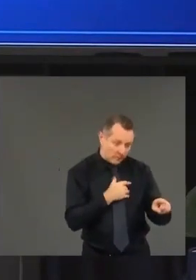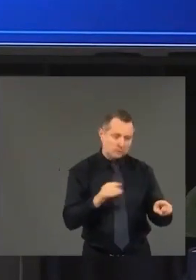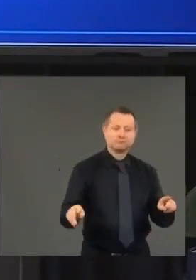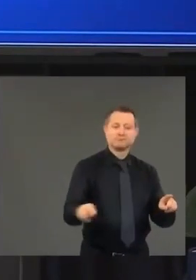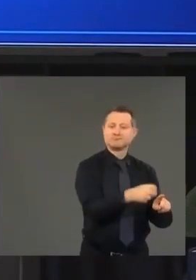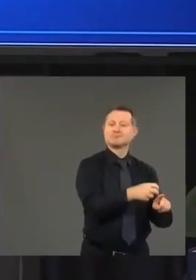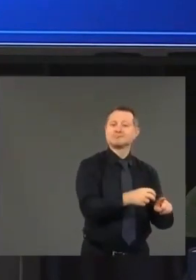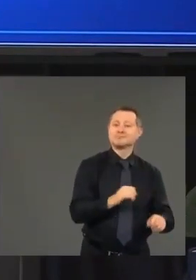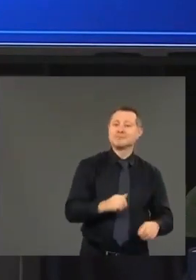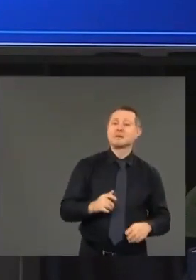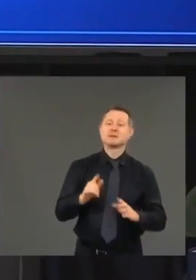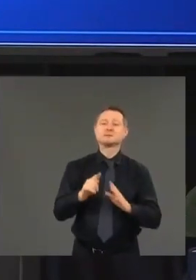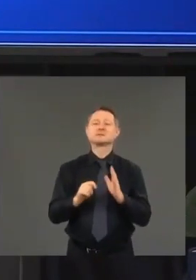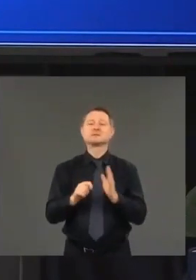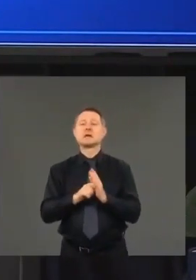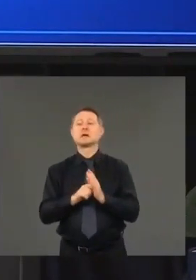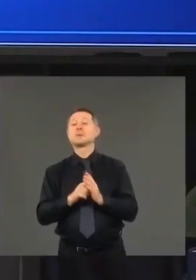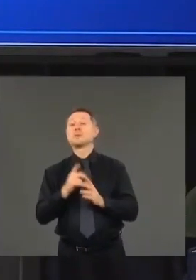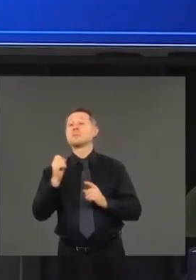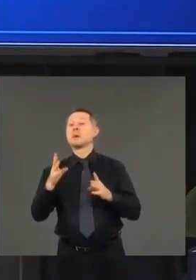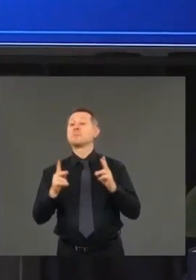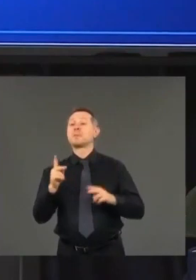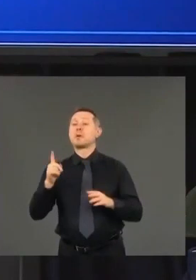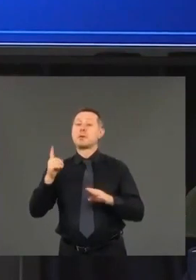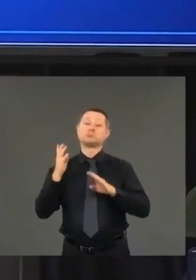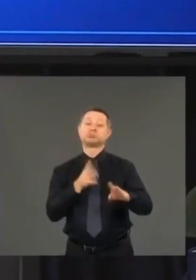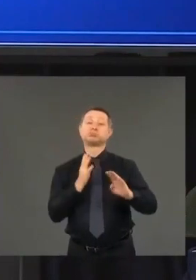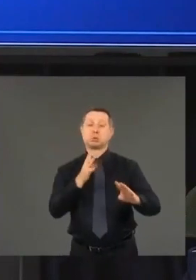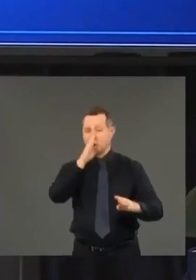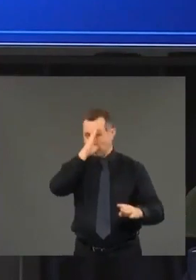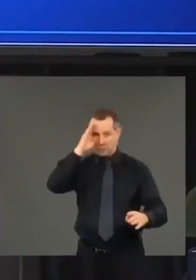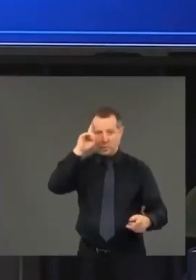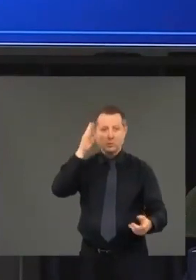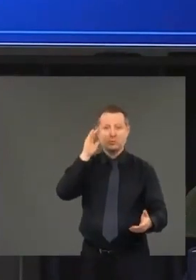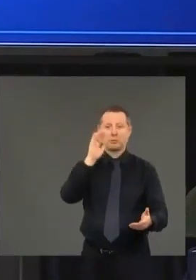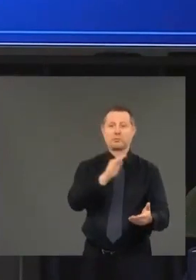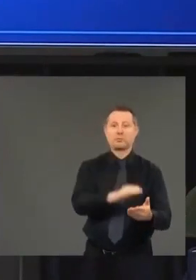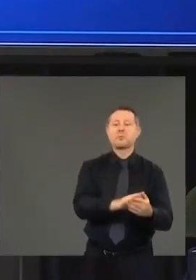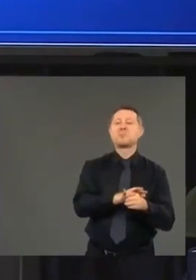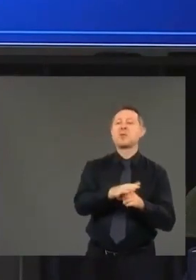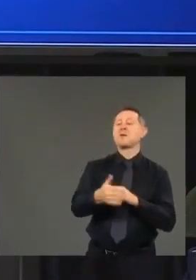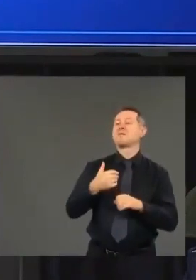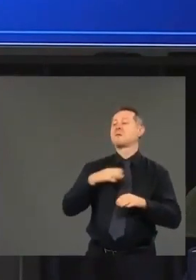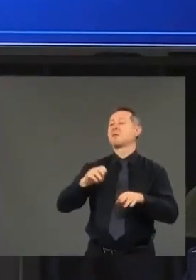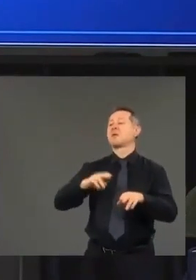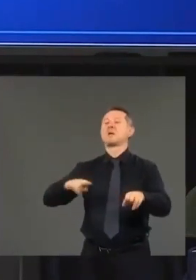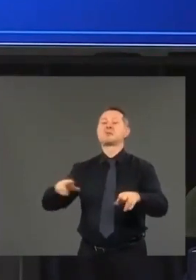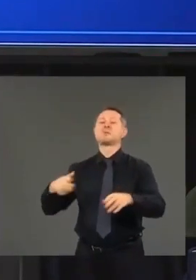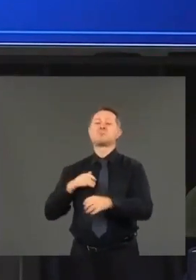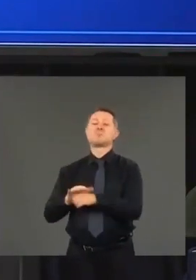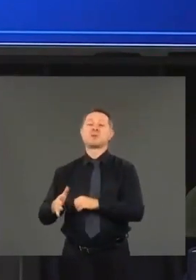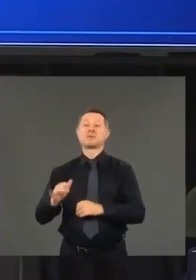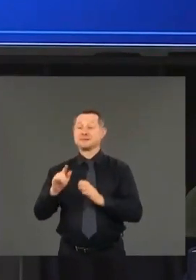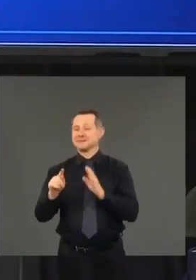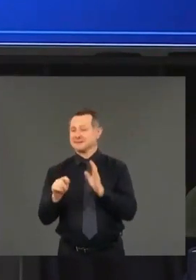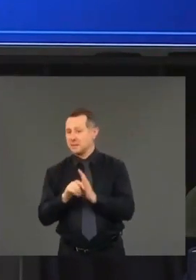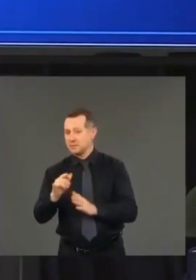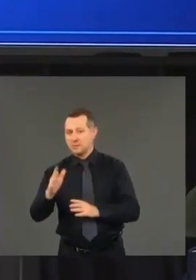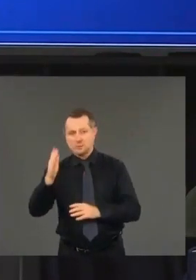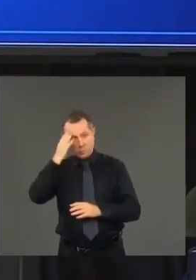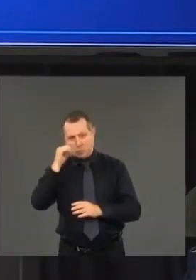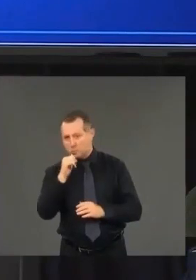much stress on the hospitals because the number of hospitalizations and beds went down. We still didn't know then what we know now. And so at that